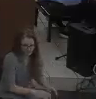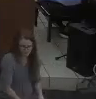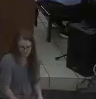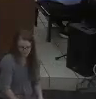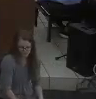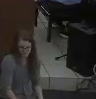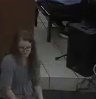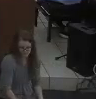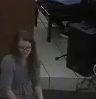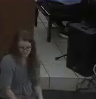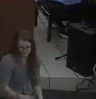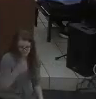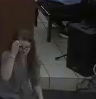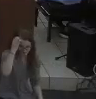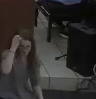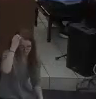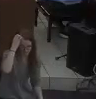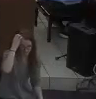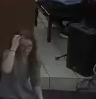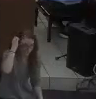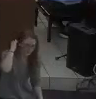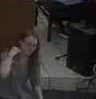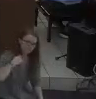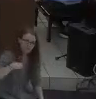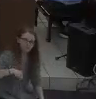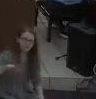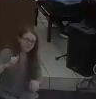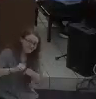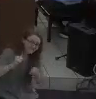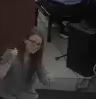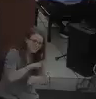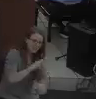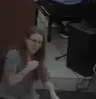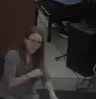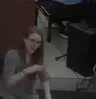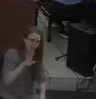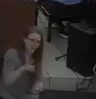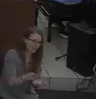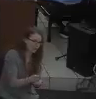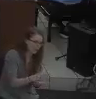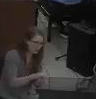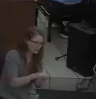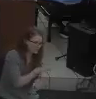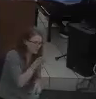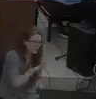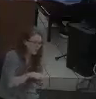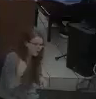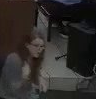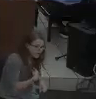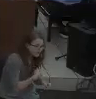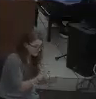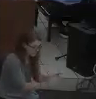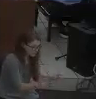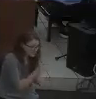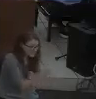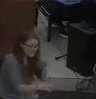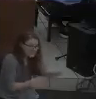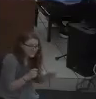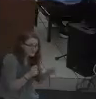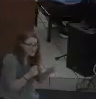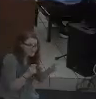receive. Send the power of your Holy Spirit on us and on these gifts, and awaken in us